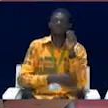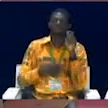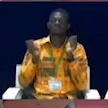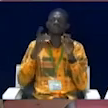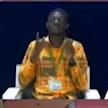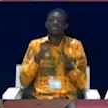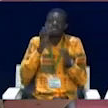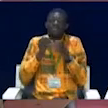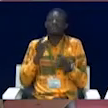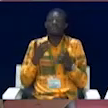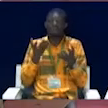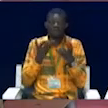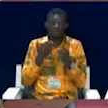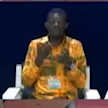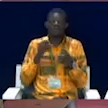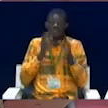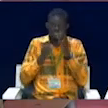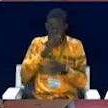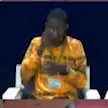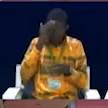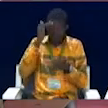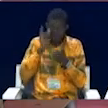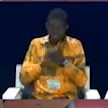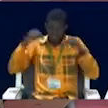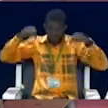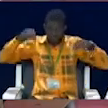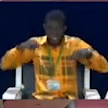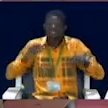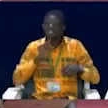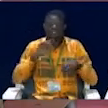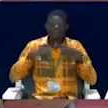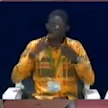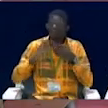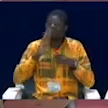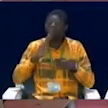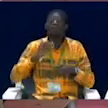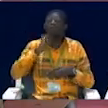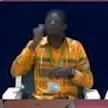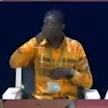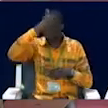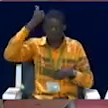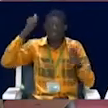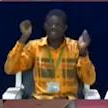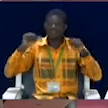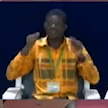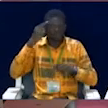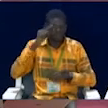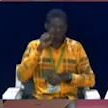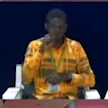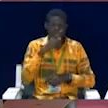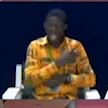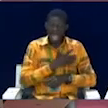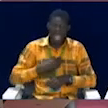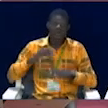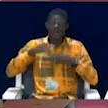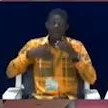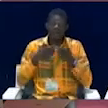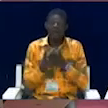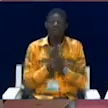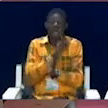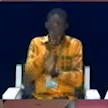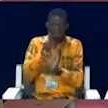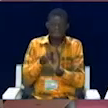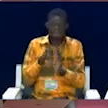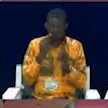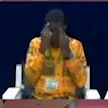And if you know that this night is going to be an unforgettable night for you and all that pertains to